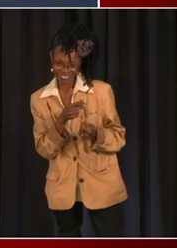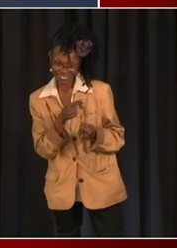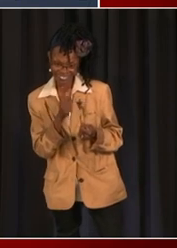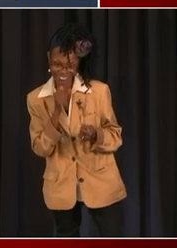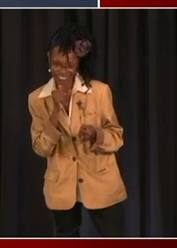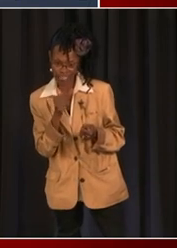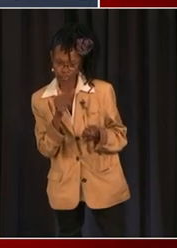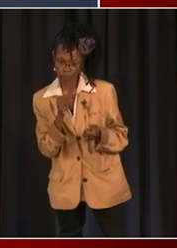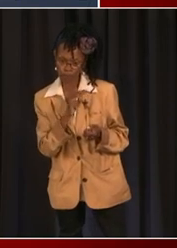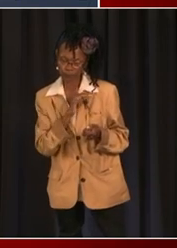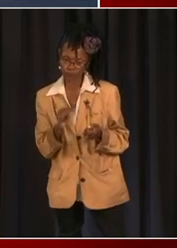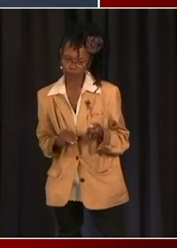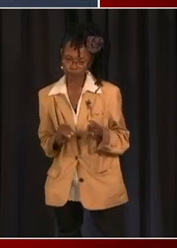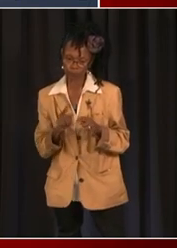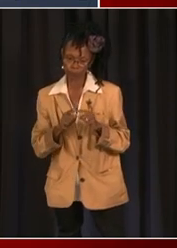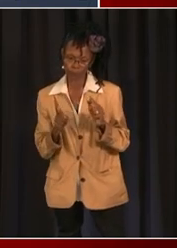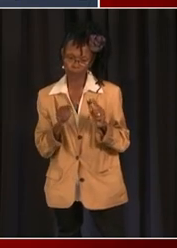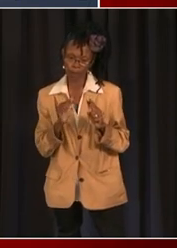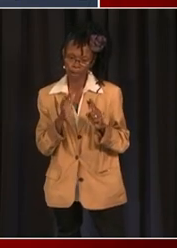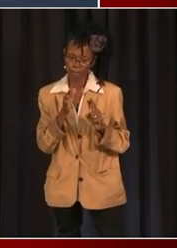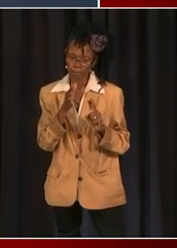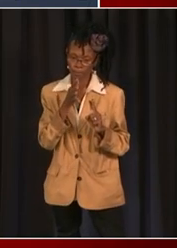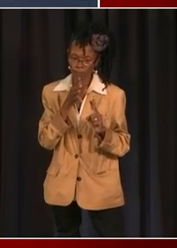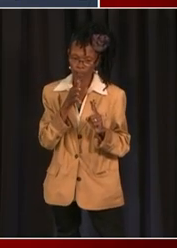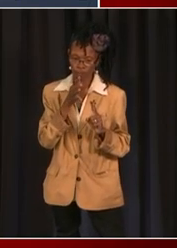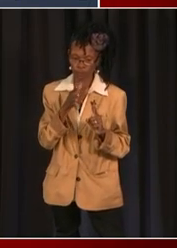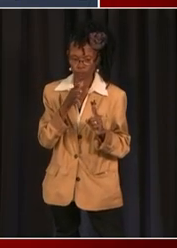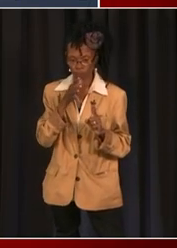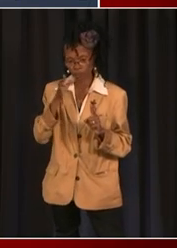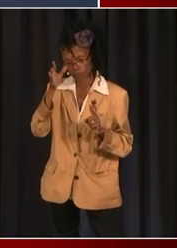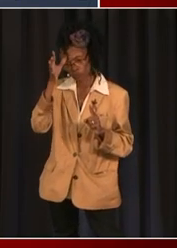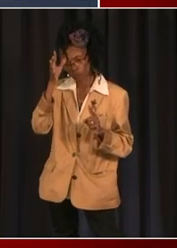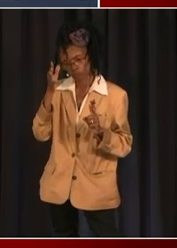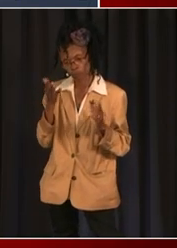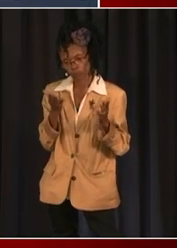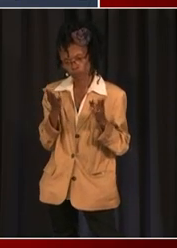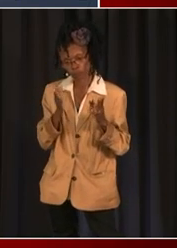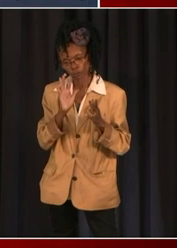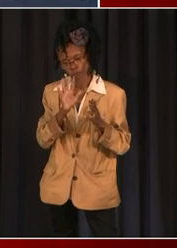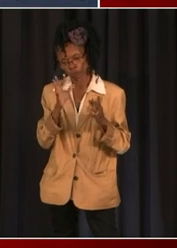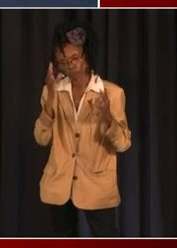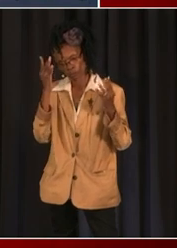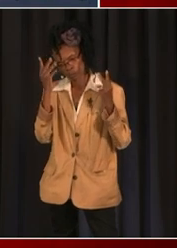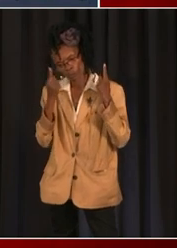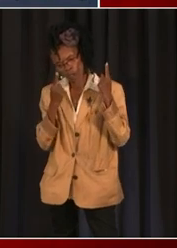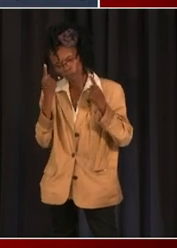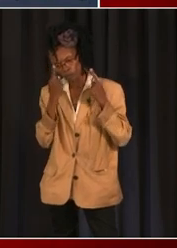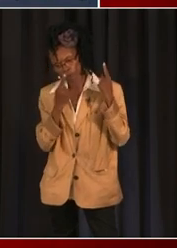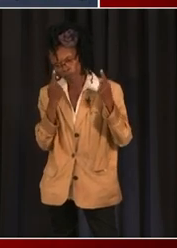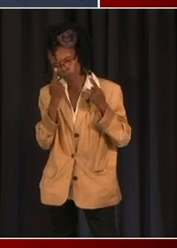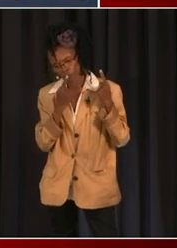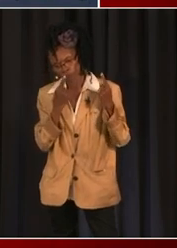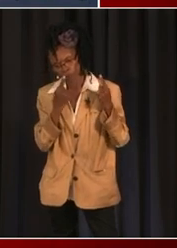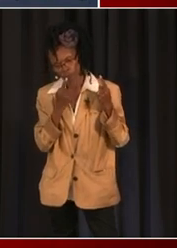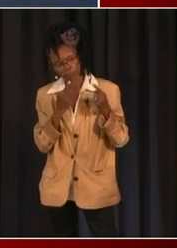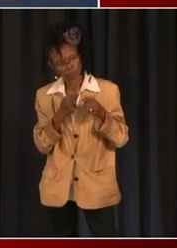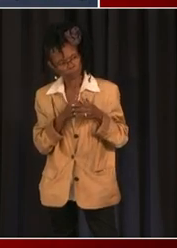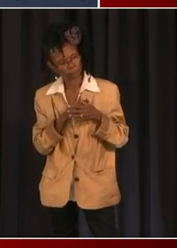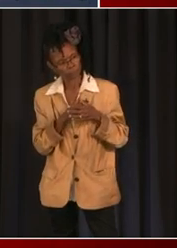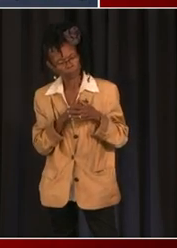the mayor, but as a parent going through, and kind of what you're going through right now that so many other parents are going through as